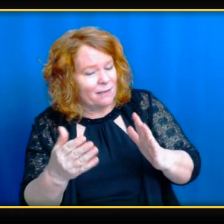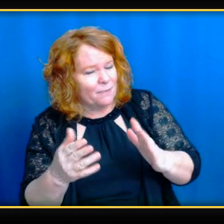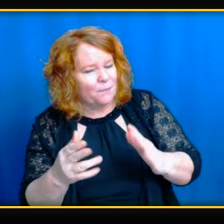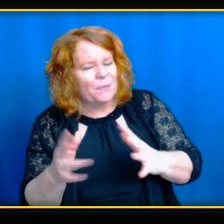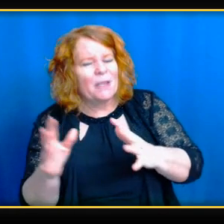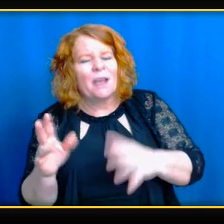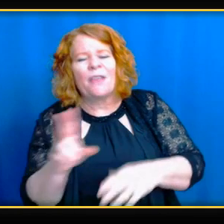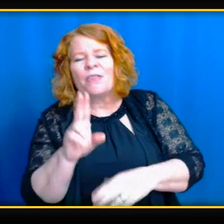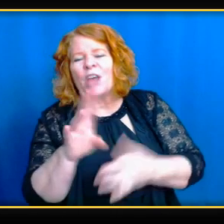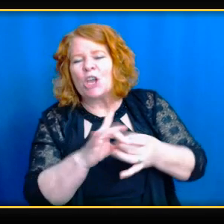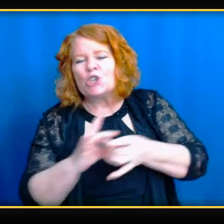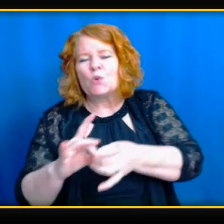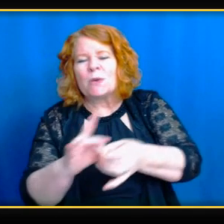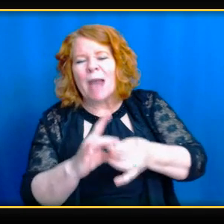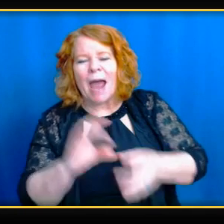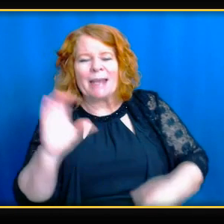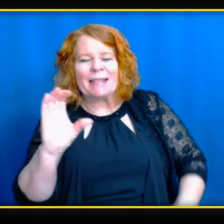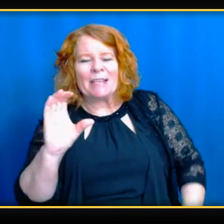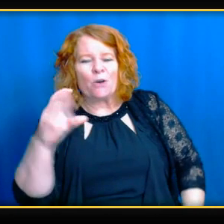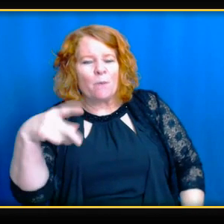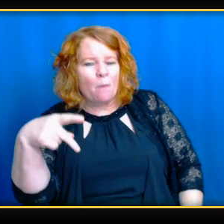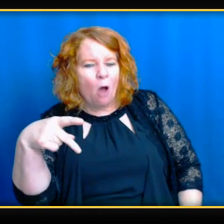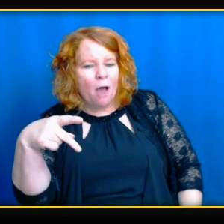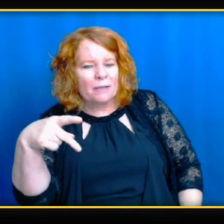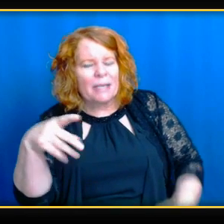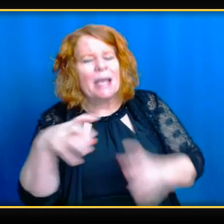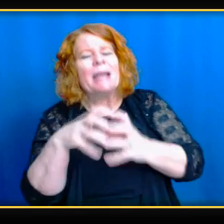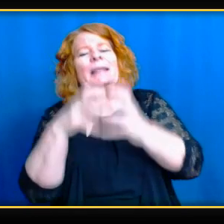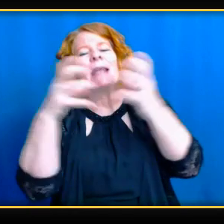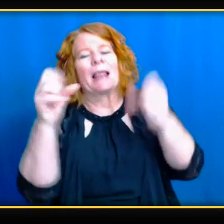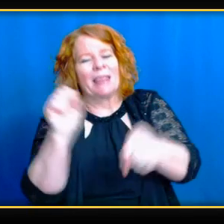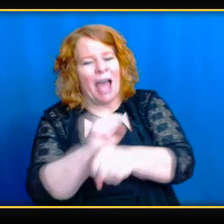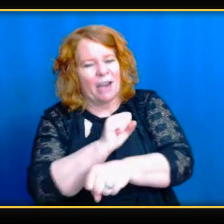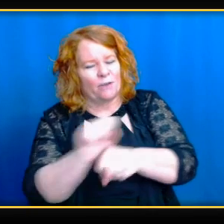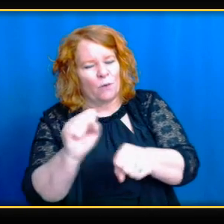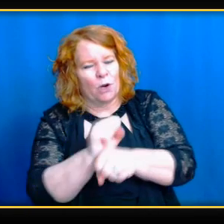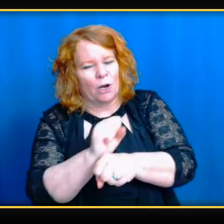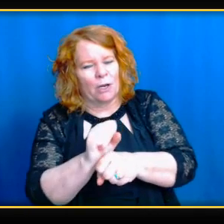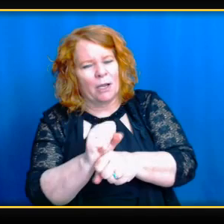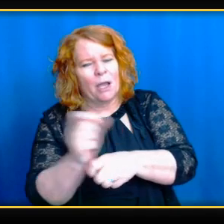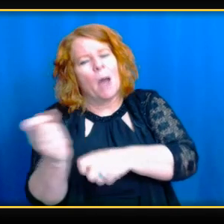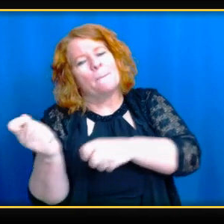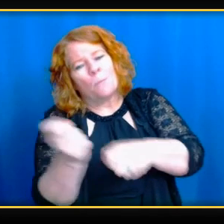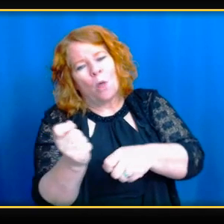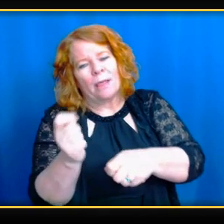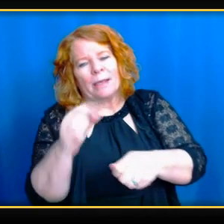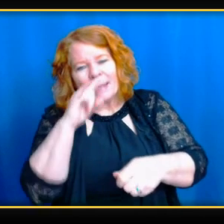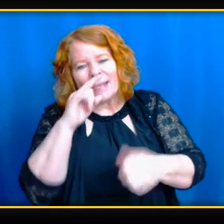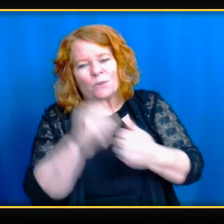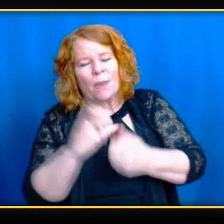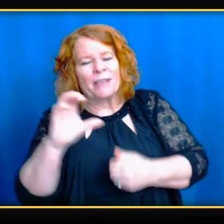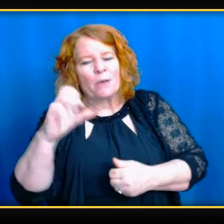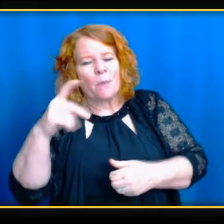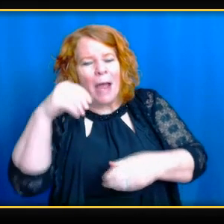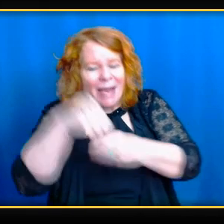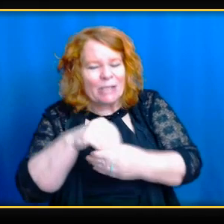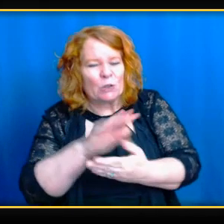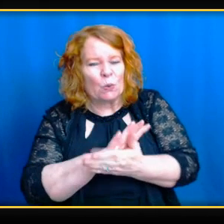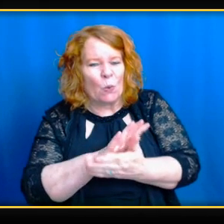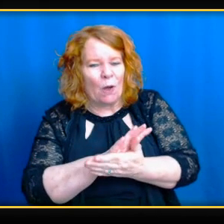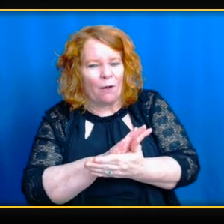was doing a lot of work on getting kids with cerebral palsy into school. And actually, the first classes that